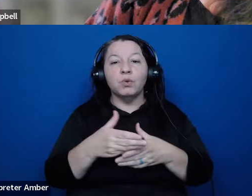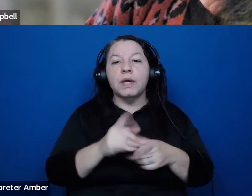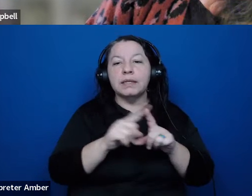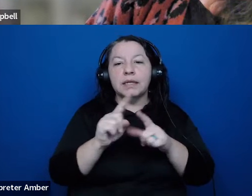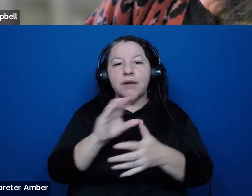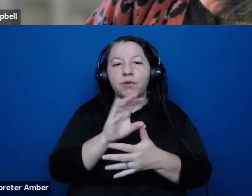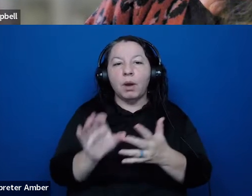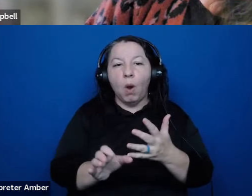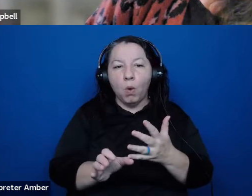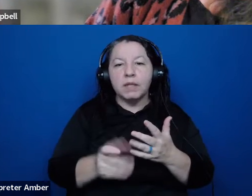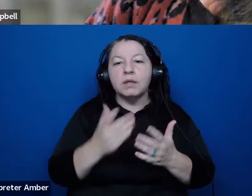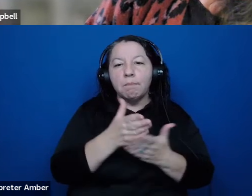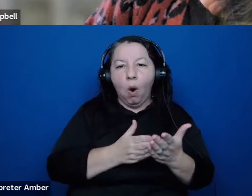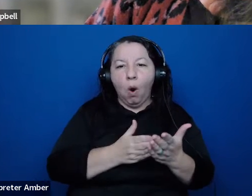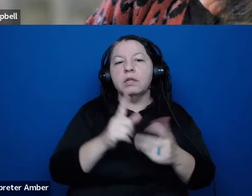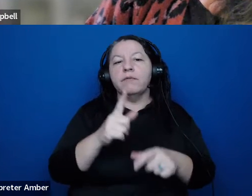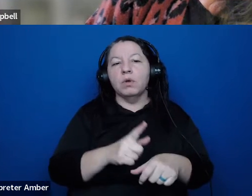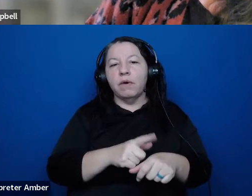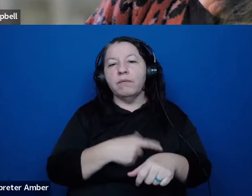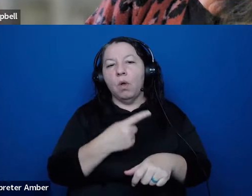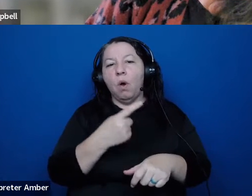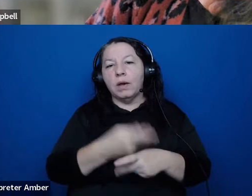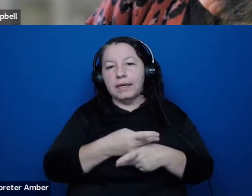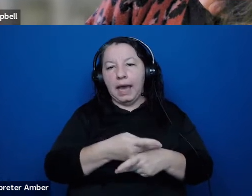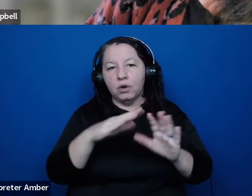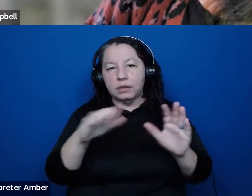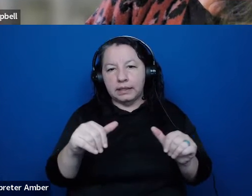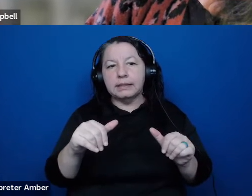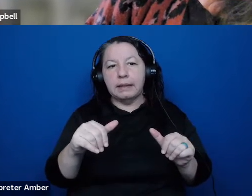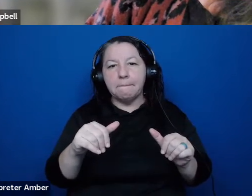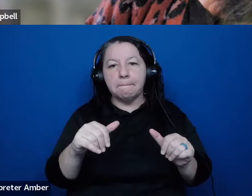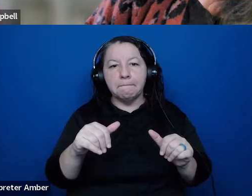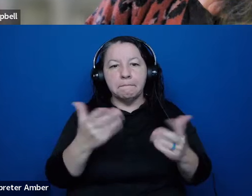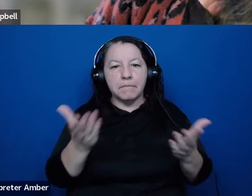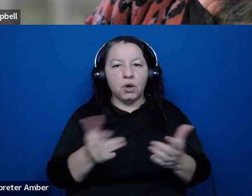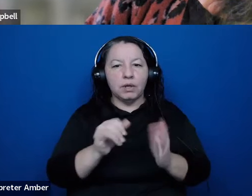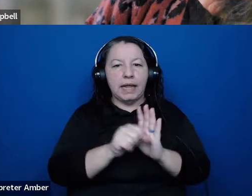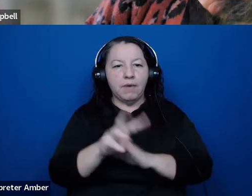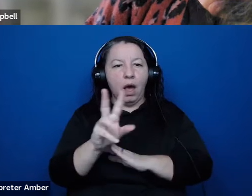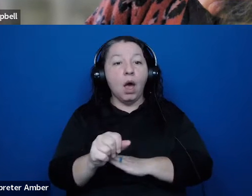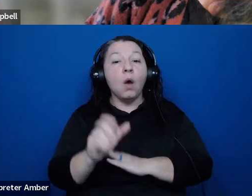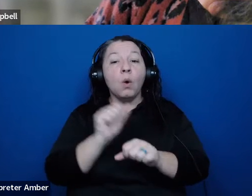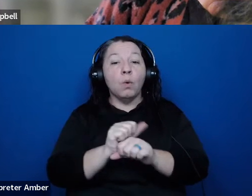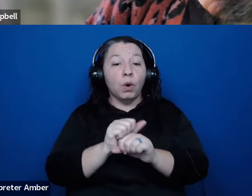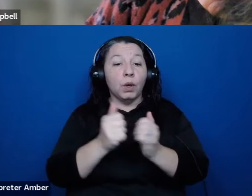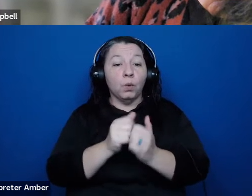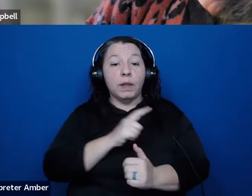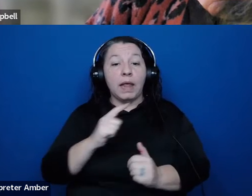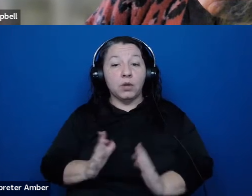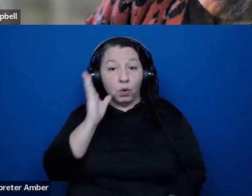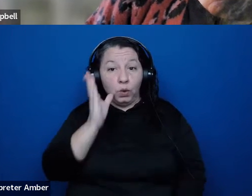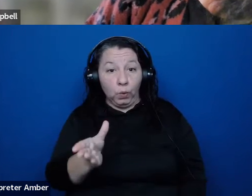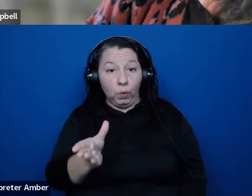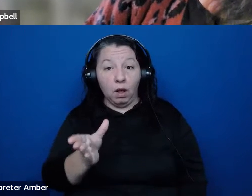components of the long care system in Iowa. So we'll be working with legislators on appropriation needs